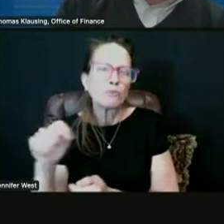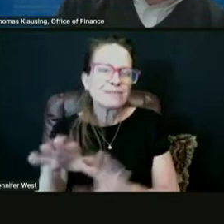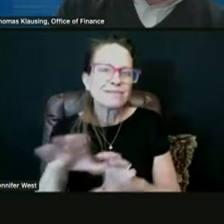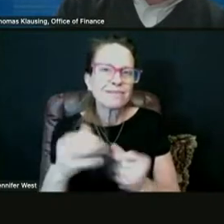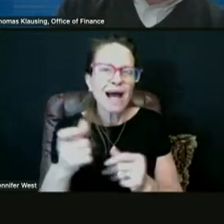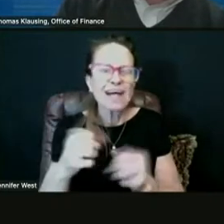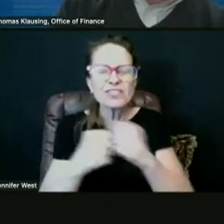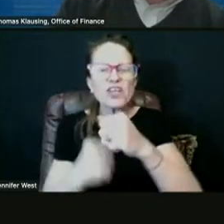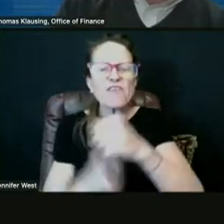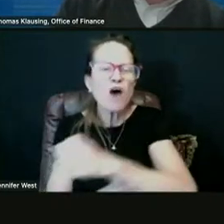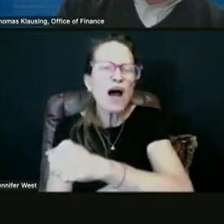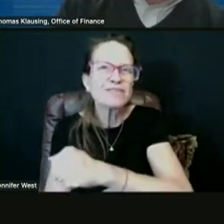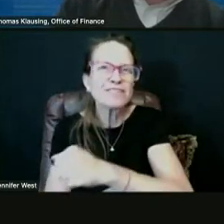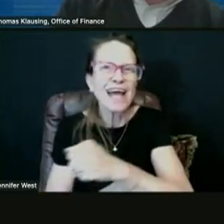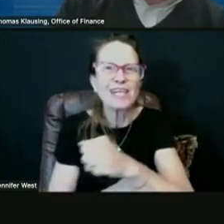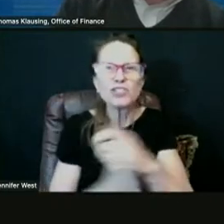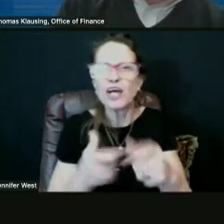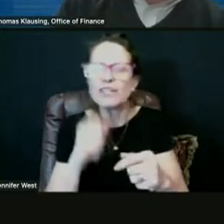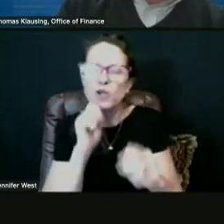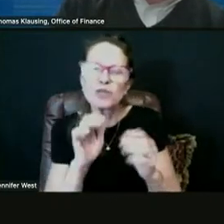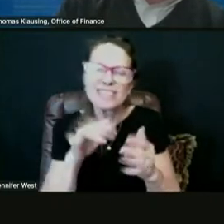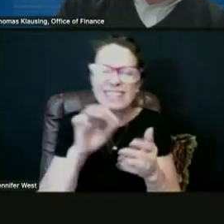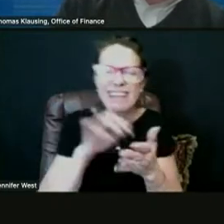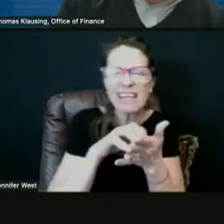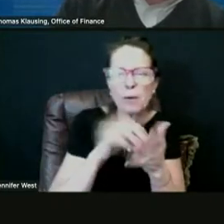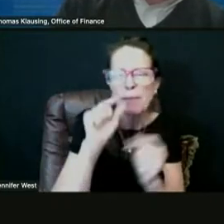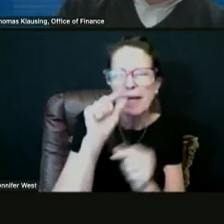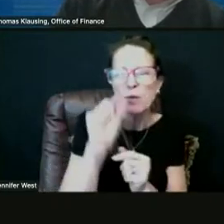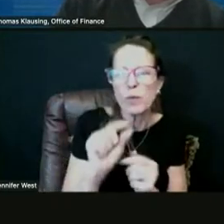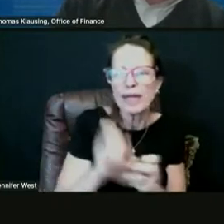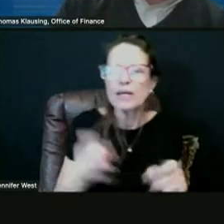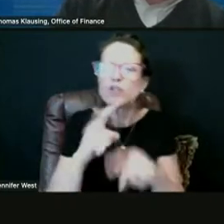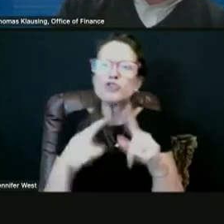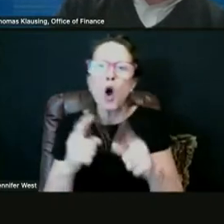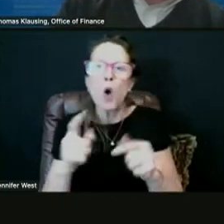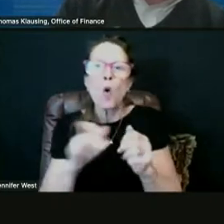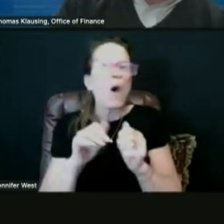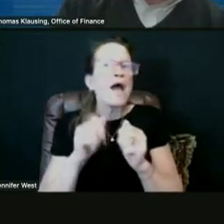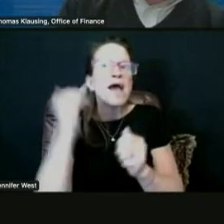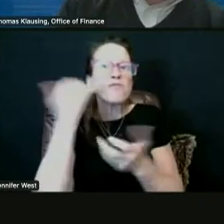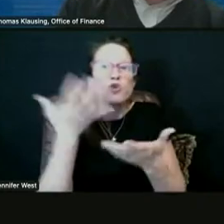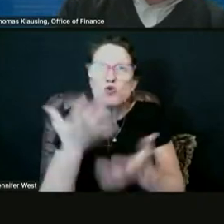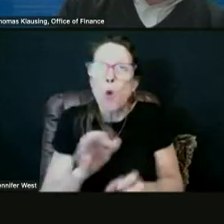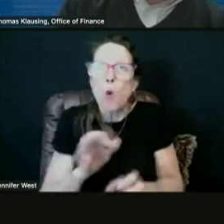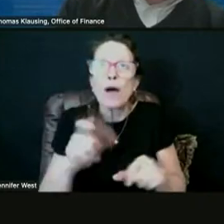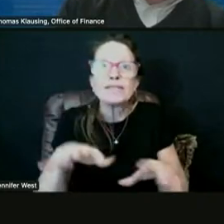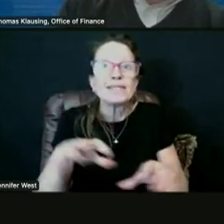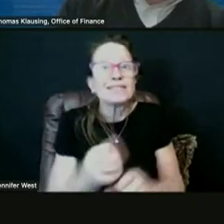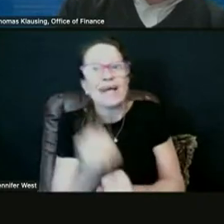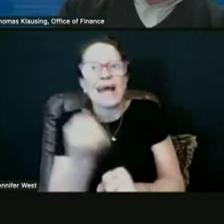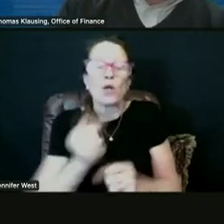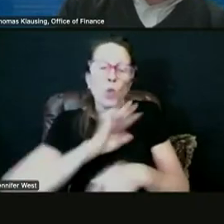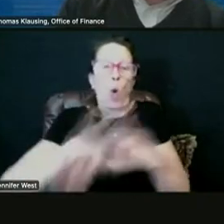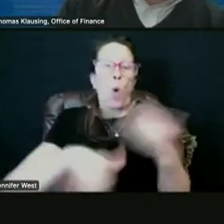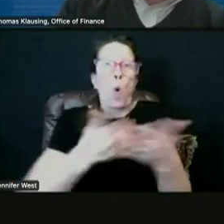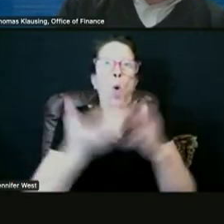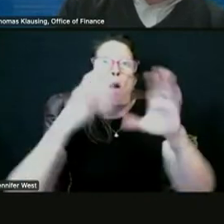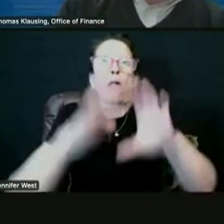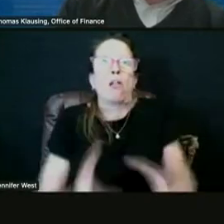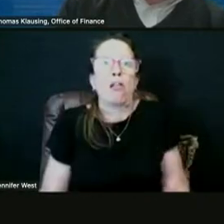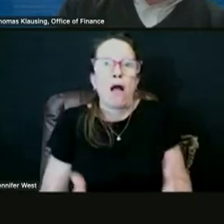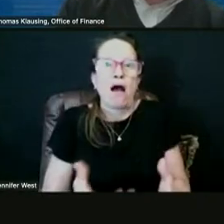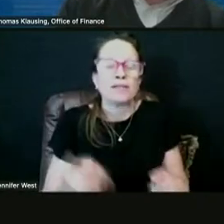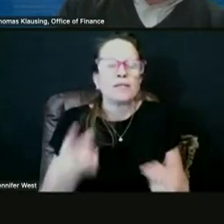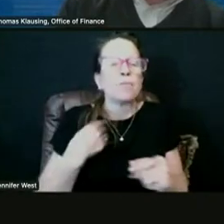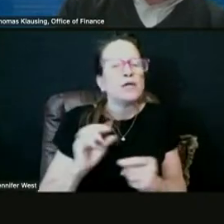gets harder as they go on. So I'm curious if you're thinking about doing some kind of boost type classes over the